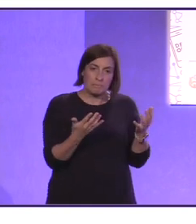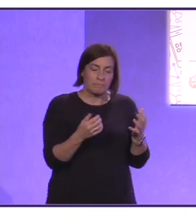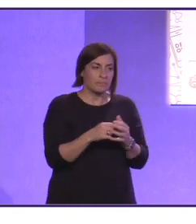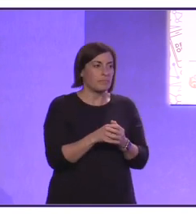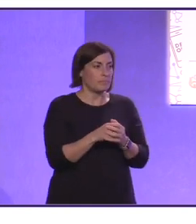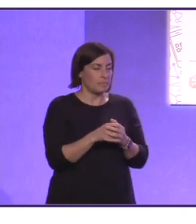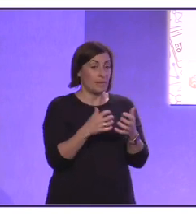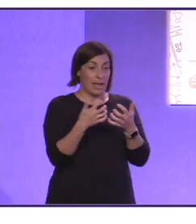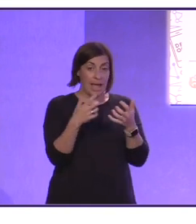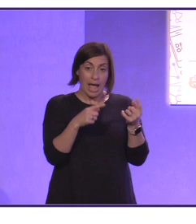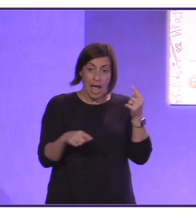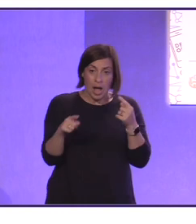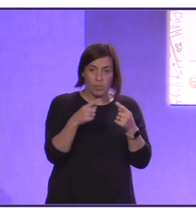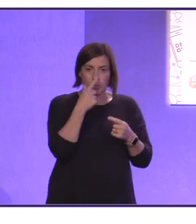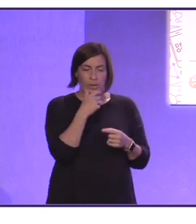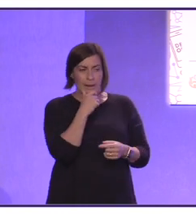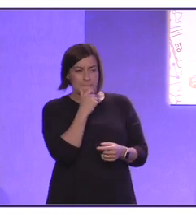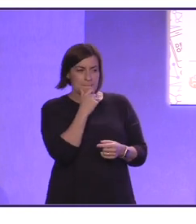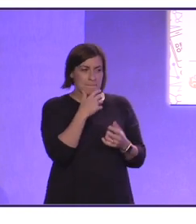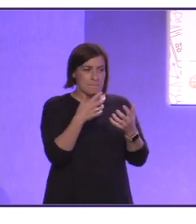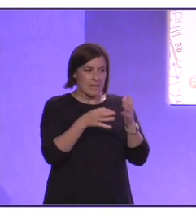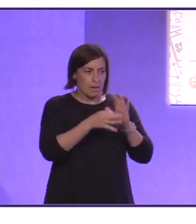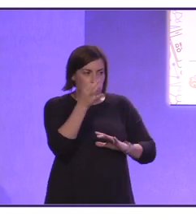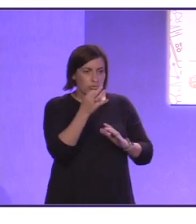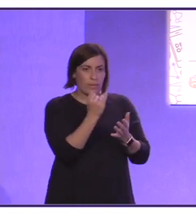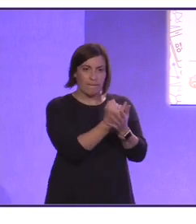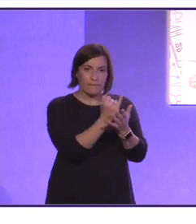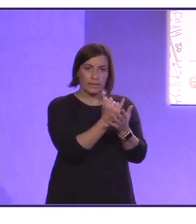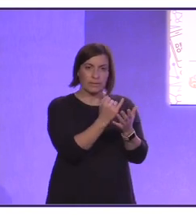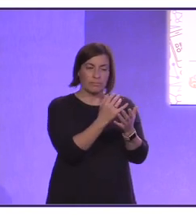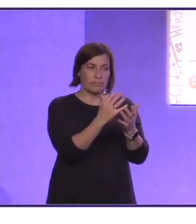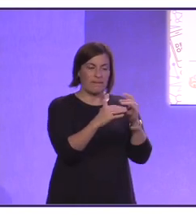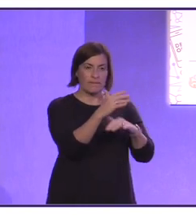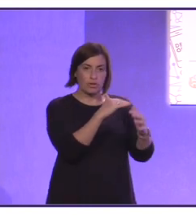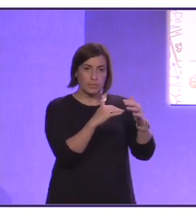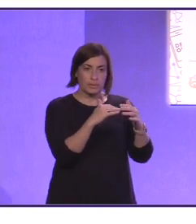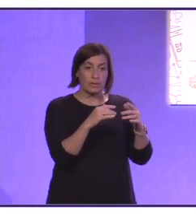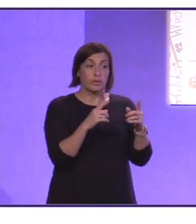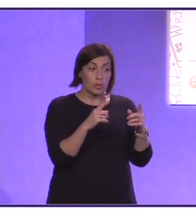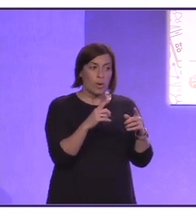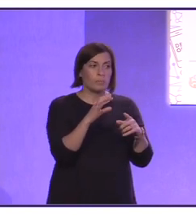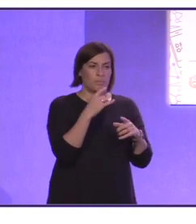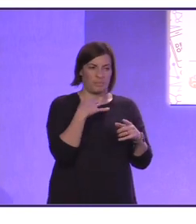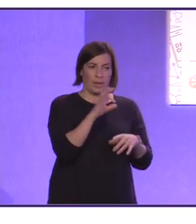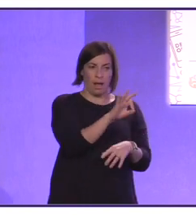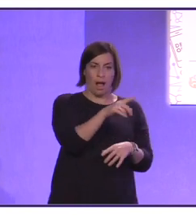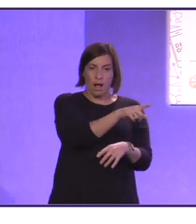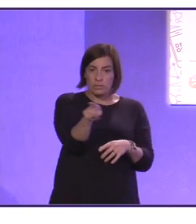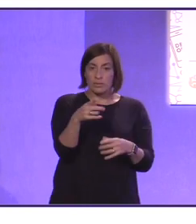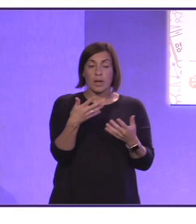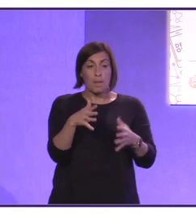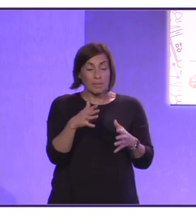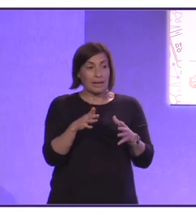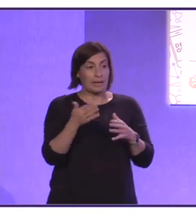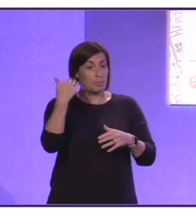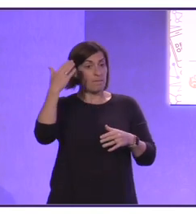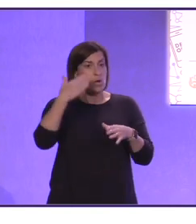to actively improve them. But before we get into any of that, has anyone worked in an environment that they felt was a little bit